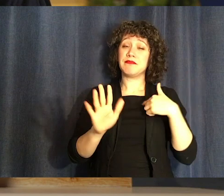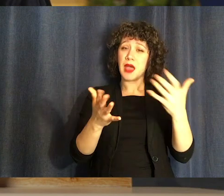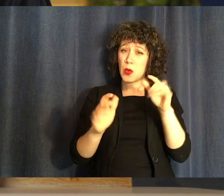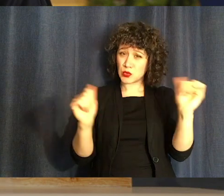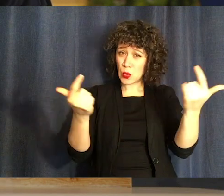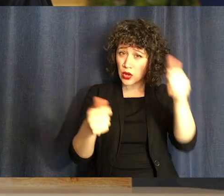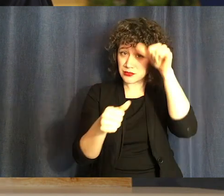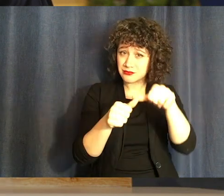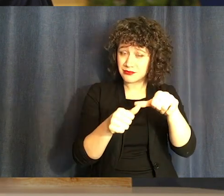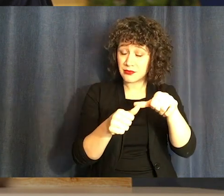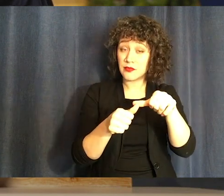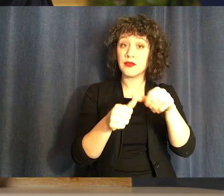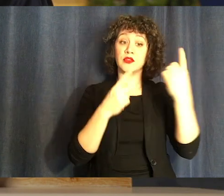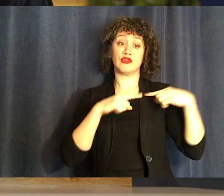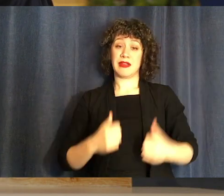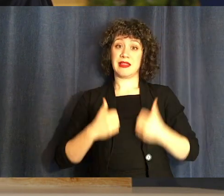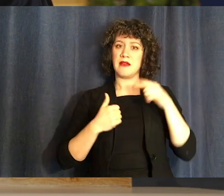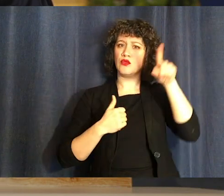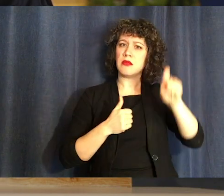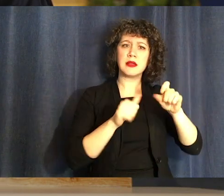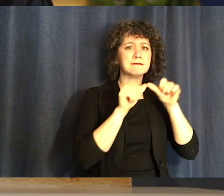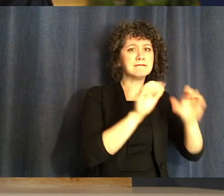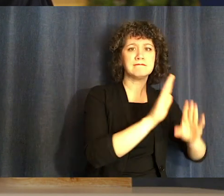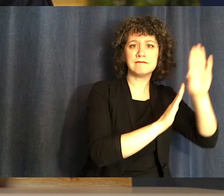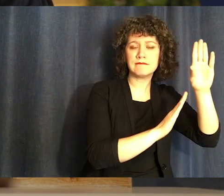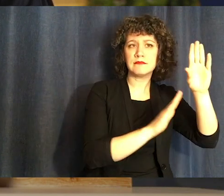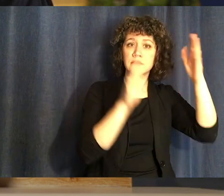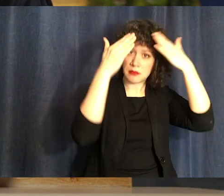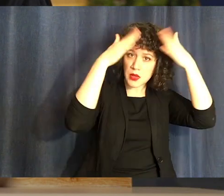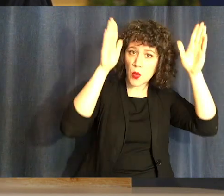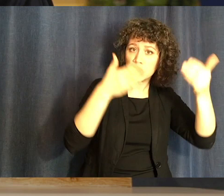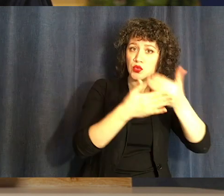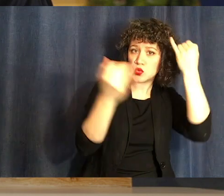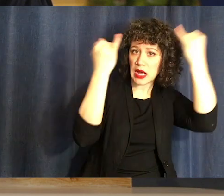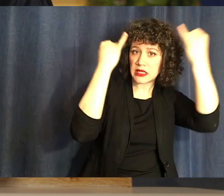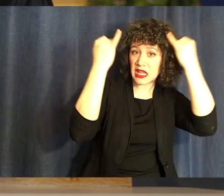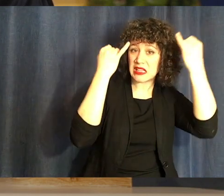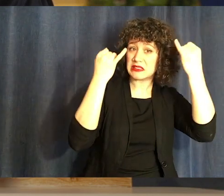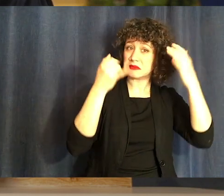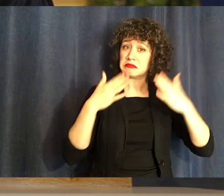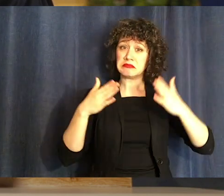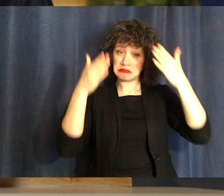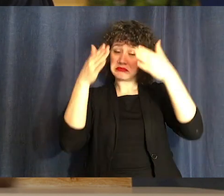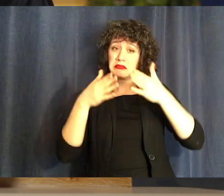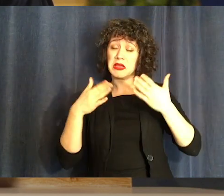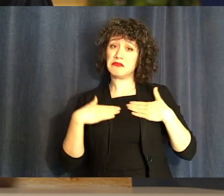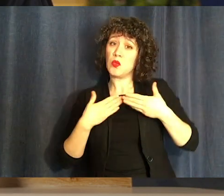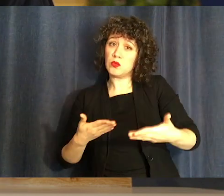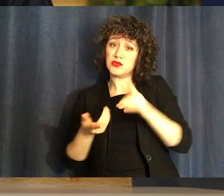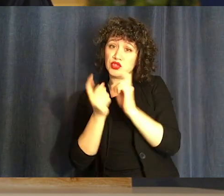life, you have to continue to grow, be open to new ideas that might change what you believe, and work to help the world become a better